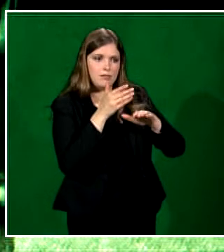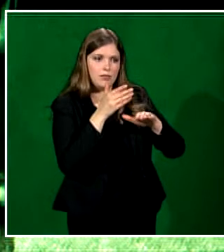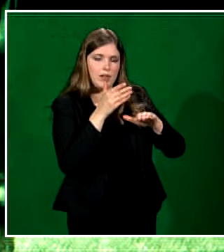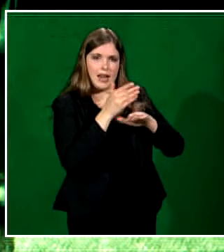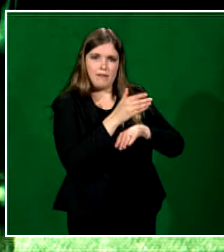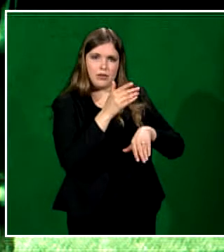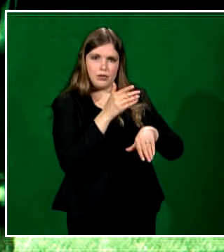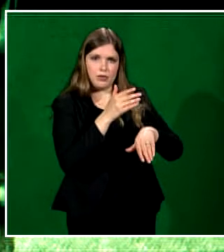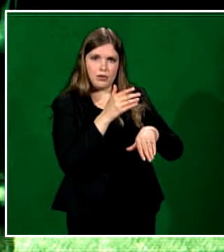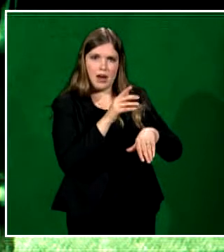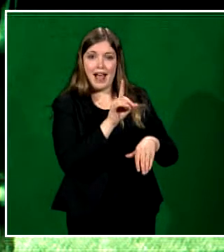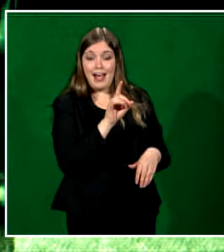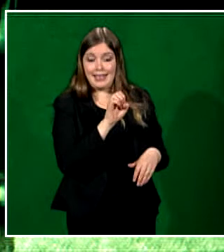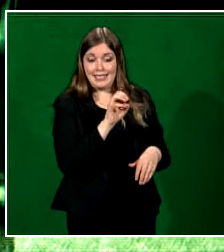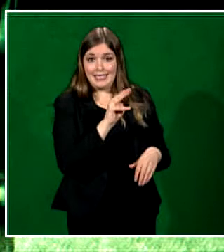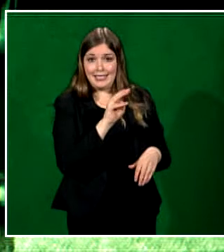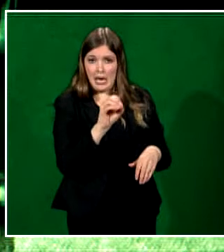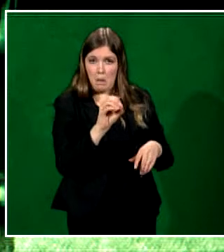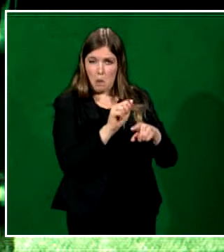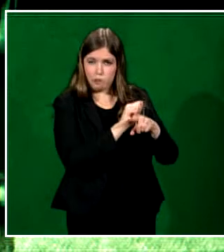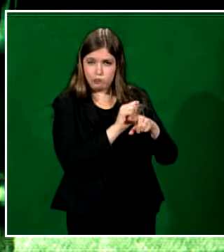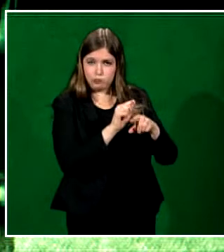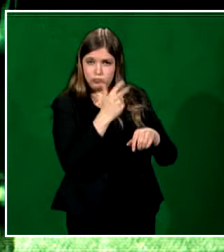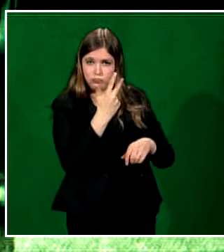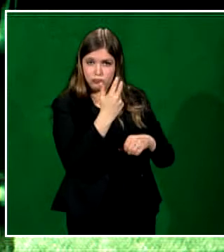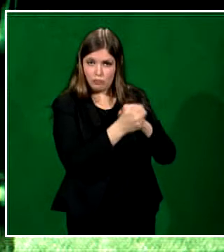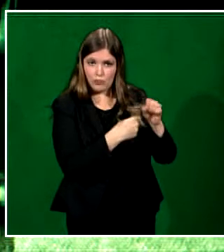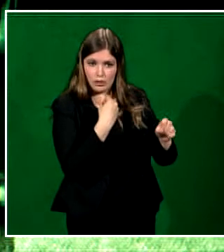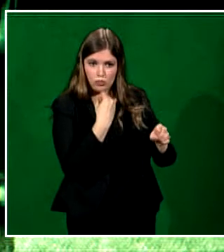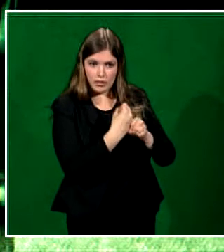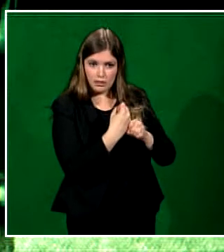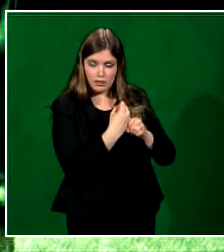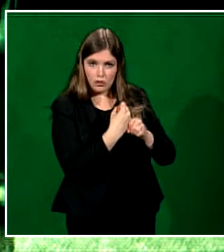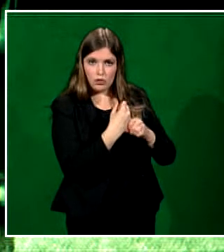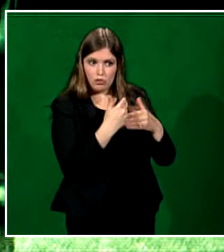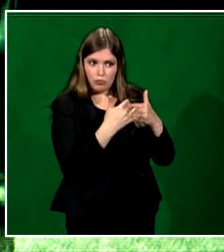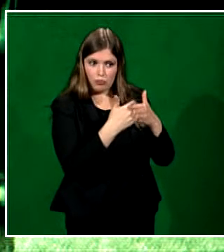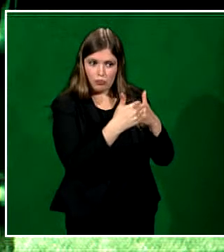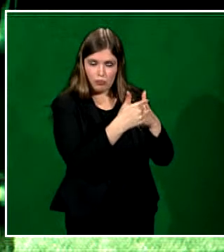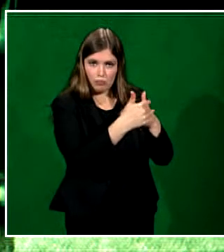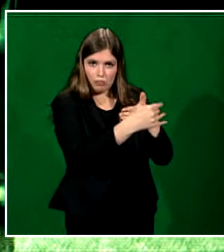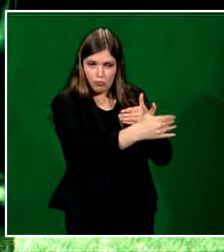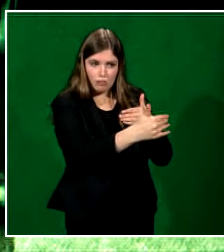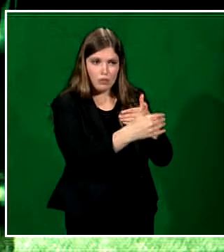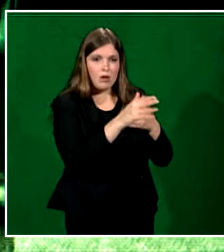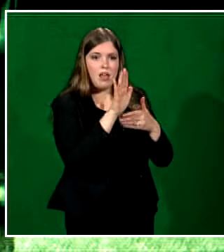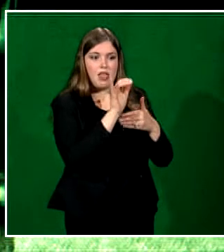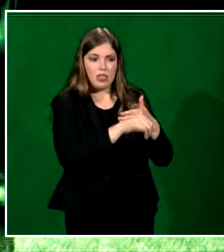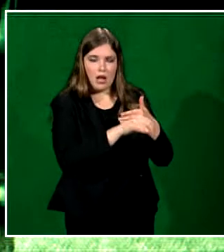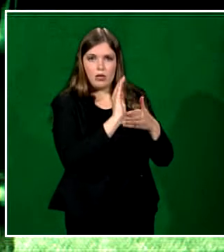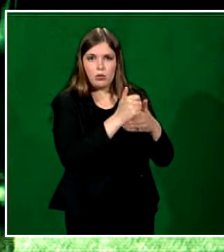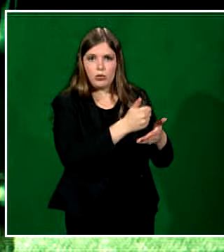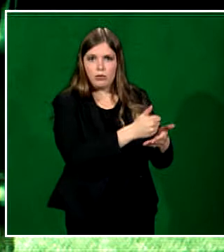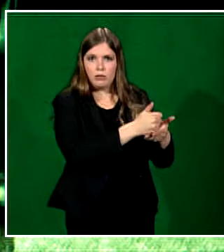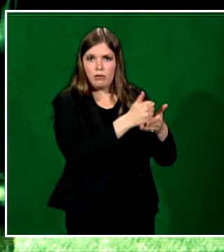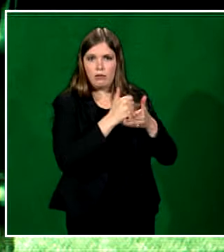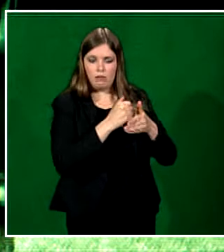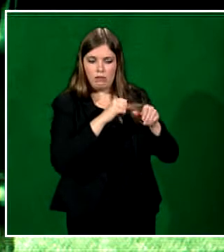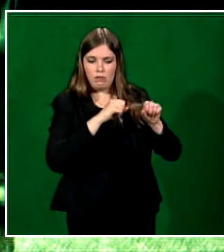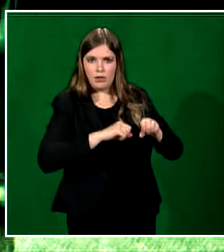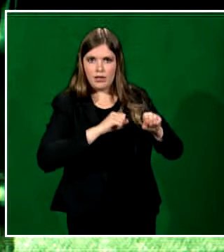of time of about 3 years, which is not the very best. But this does enable us to